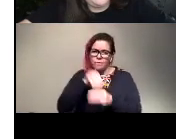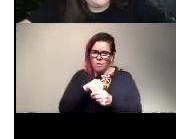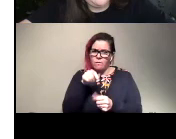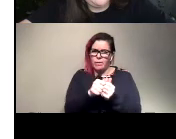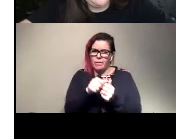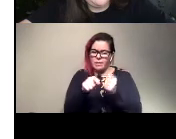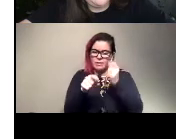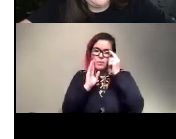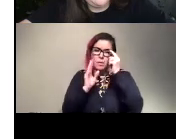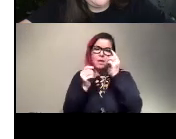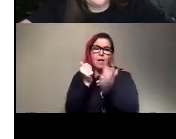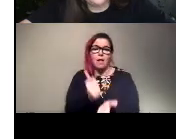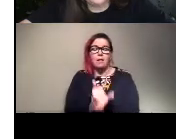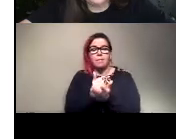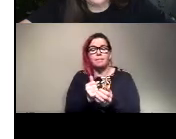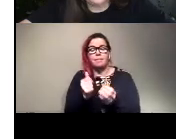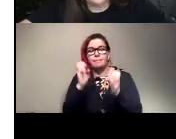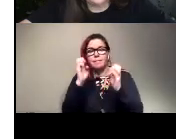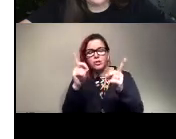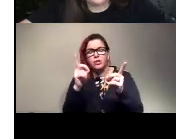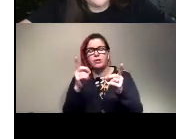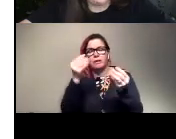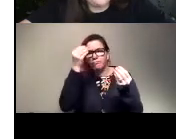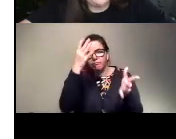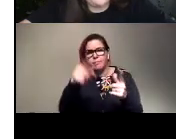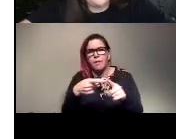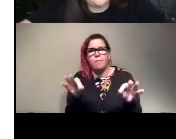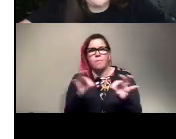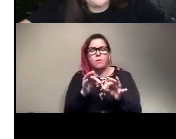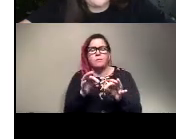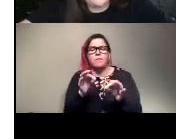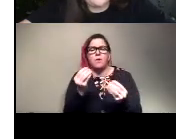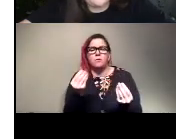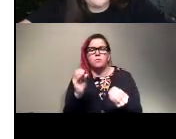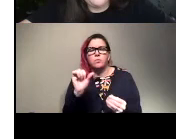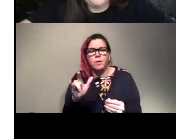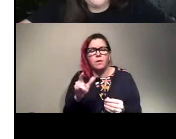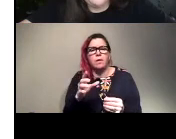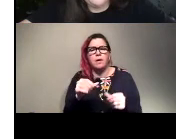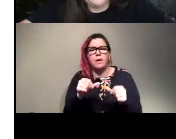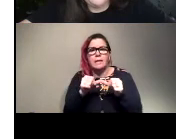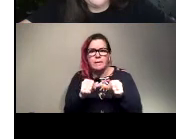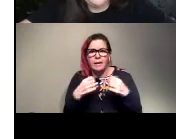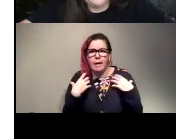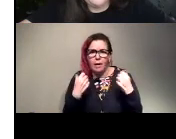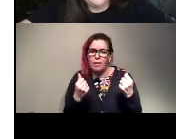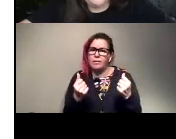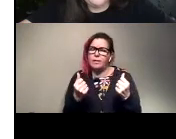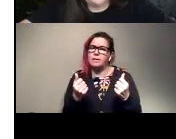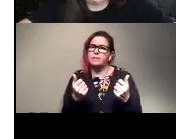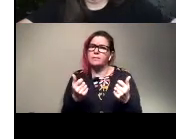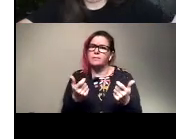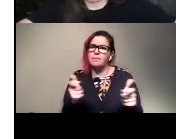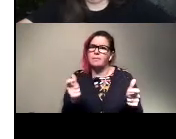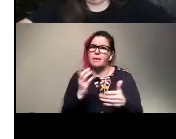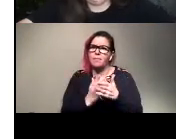help educate about the importance of things like our soils and why keeping them healthy is a really big part of us being able to discover